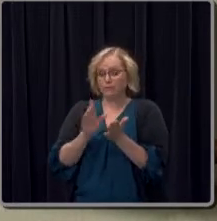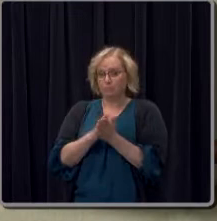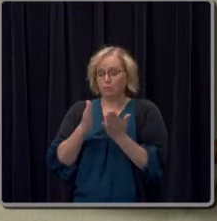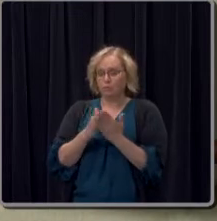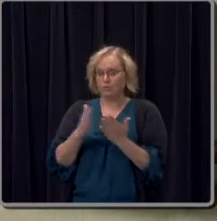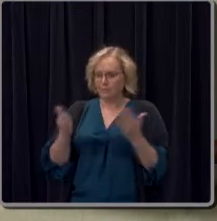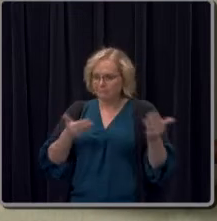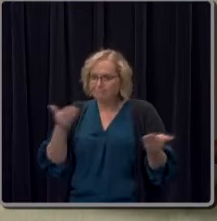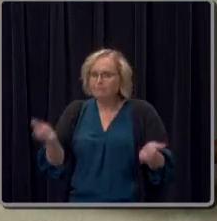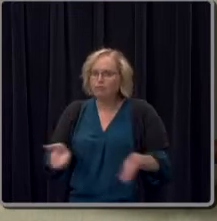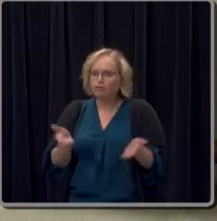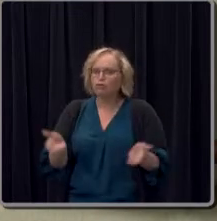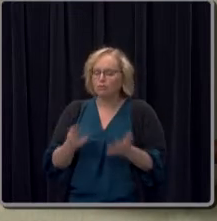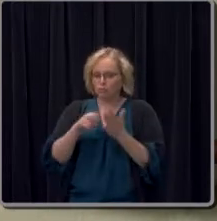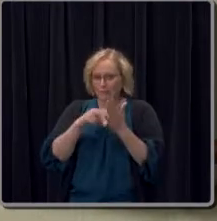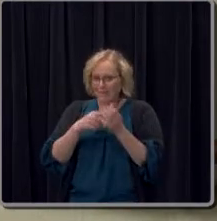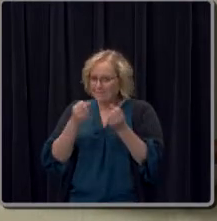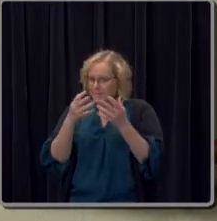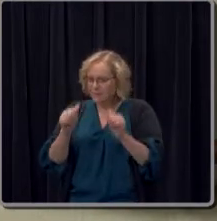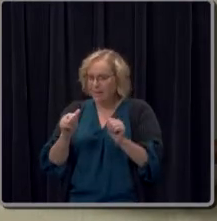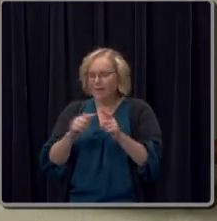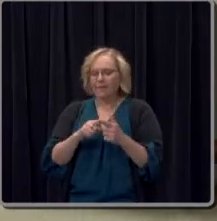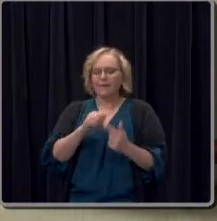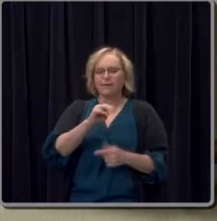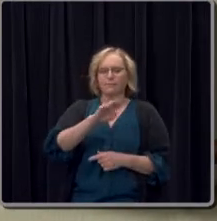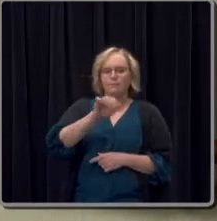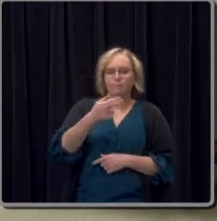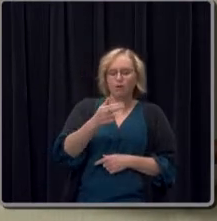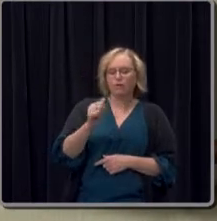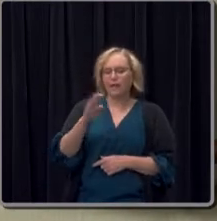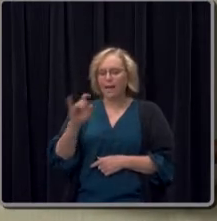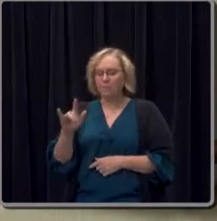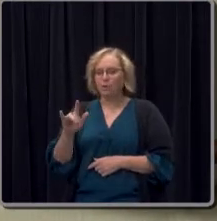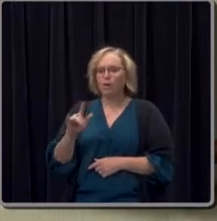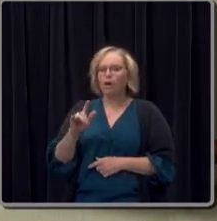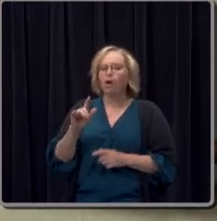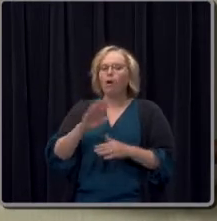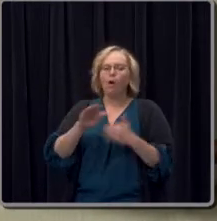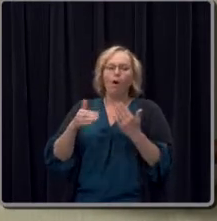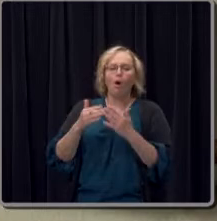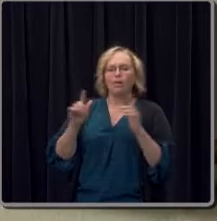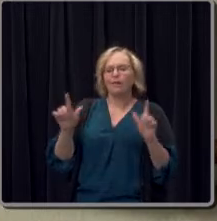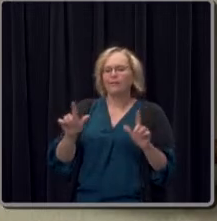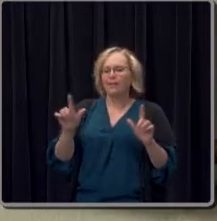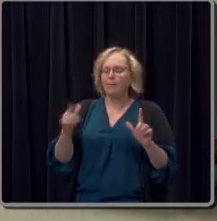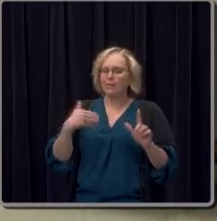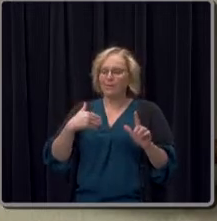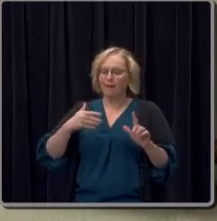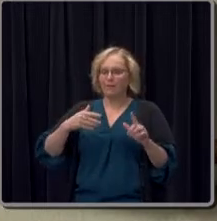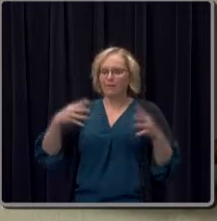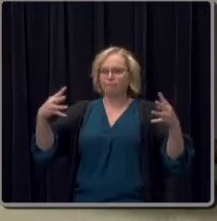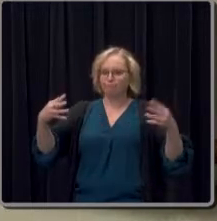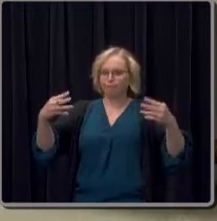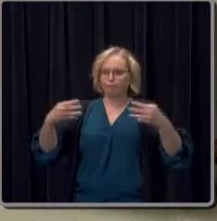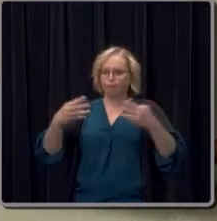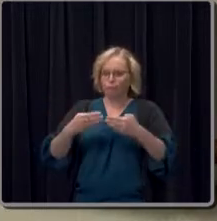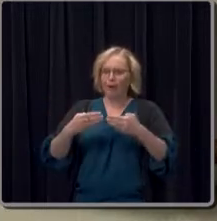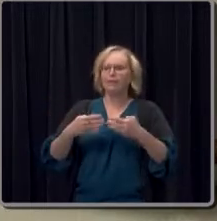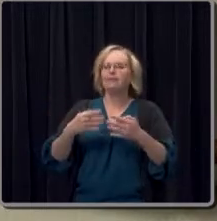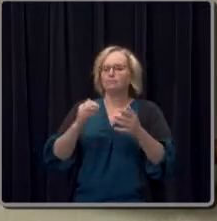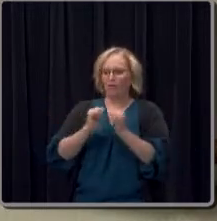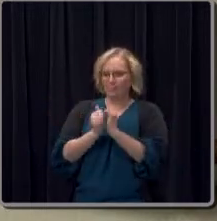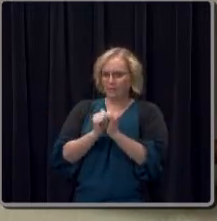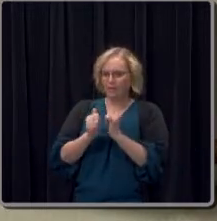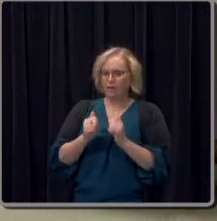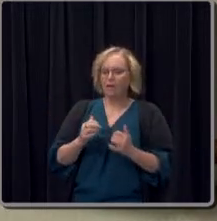can. And then in March and April, all the libraries hold a bracket-style competition to find a district-wide winner. This week we're down to our